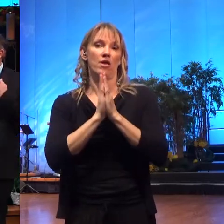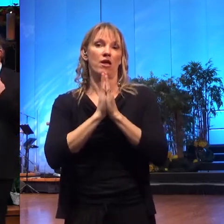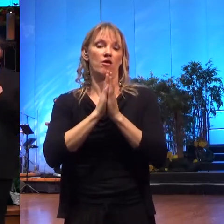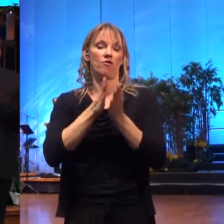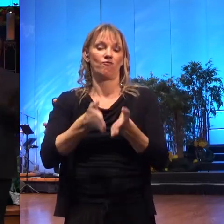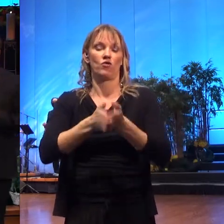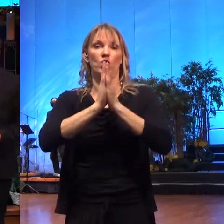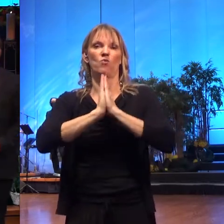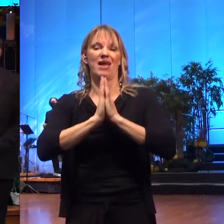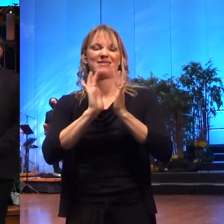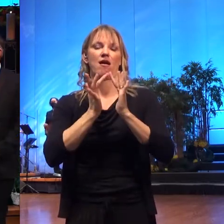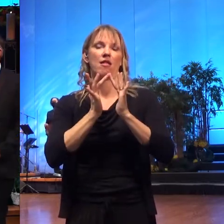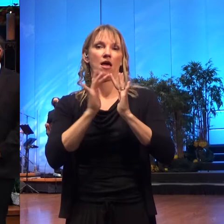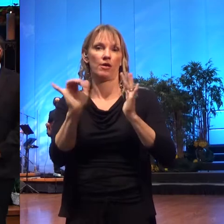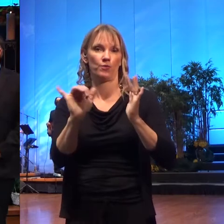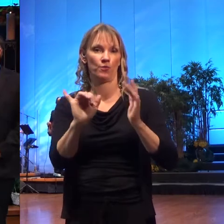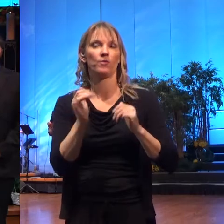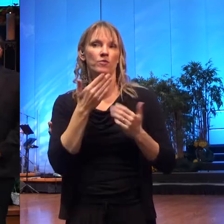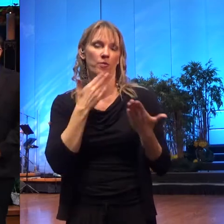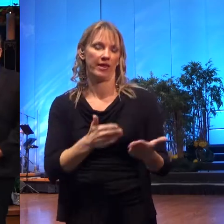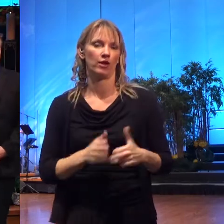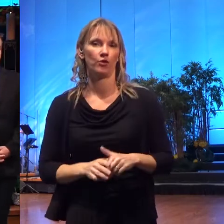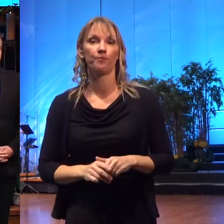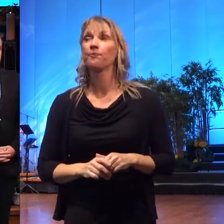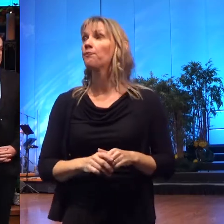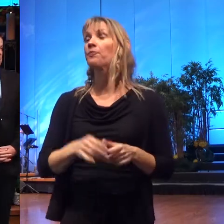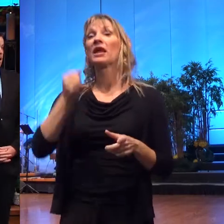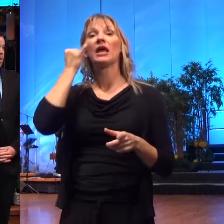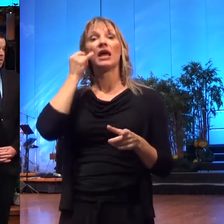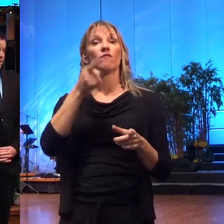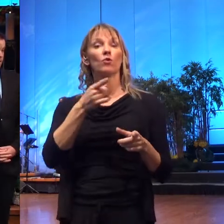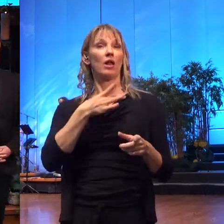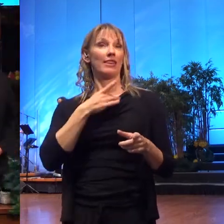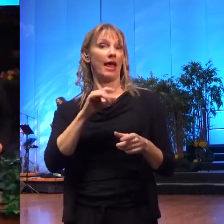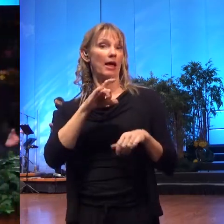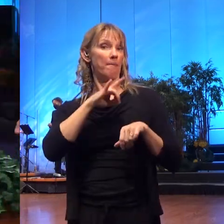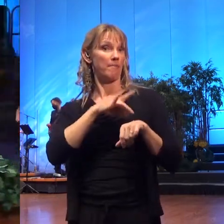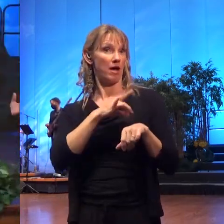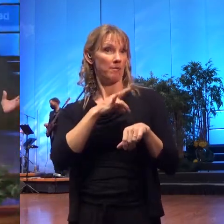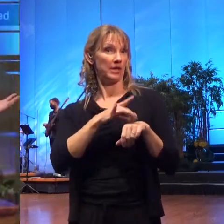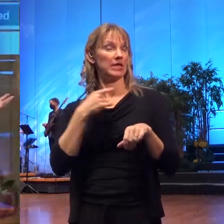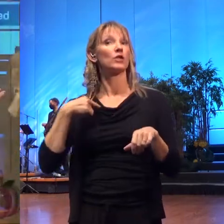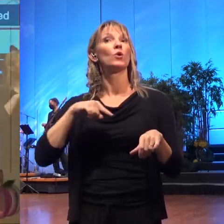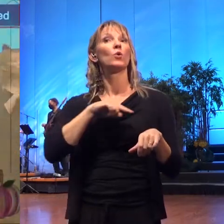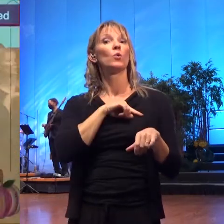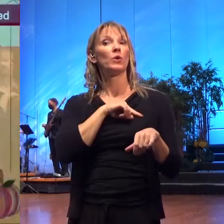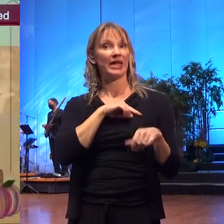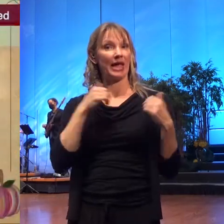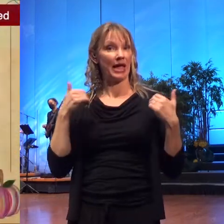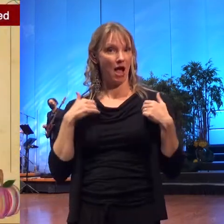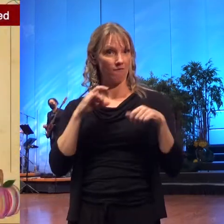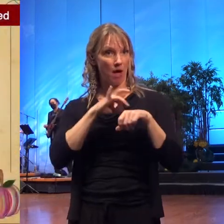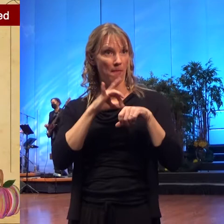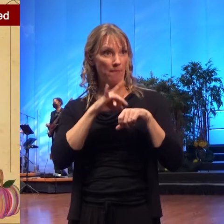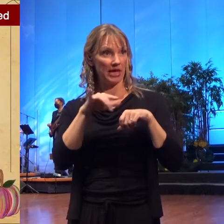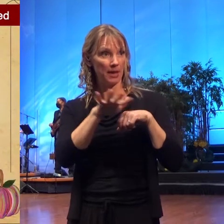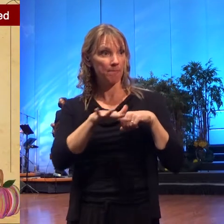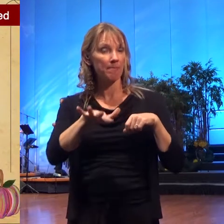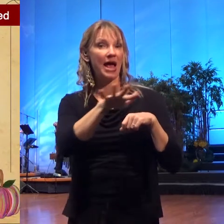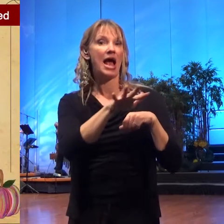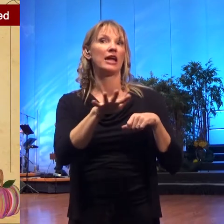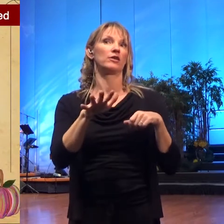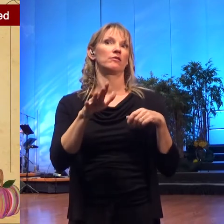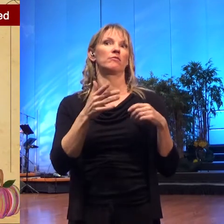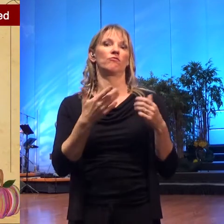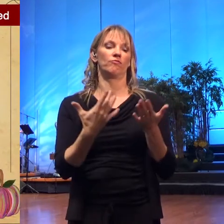request online. So thank you. Hey, if you like pumpkins, we have a pumpkin patch every year. We raise tens